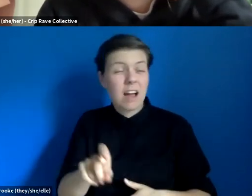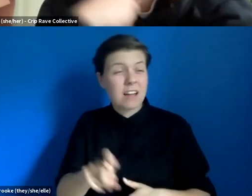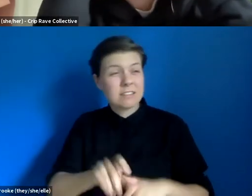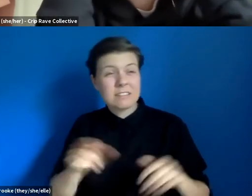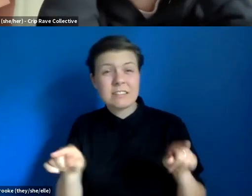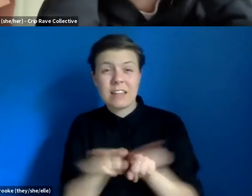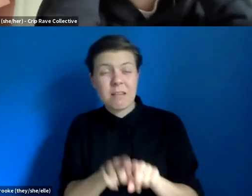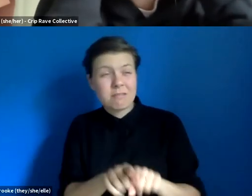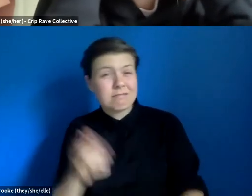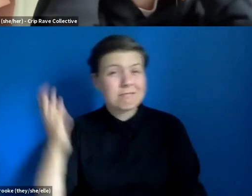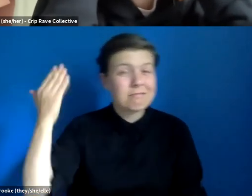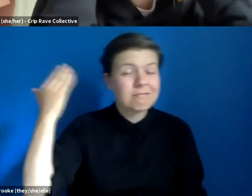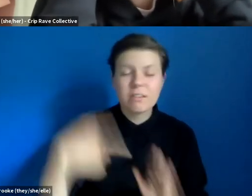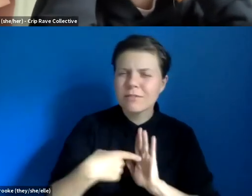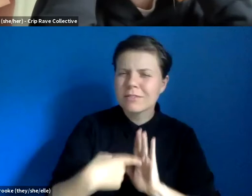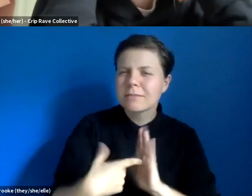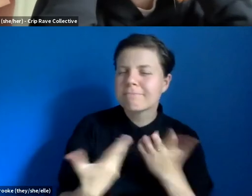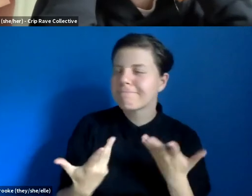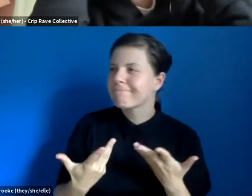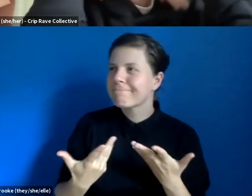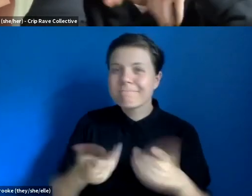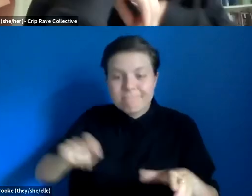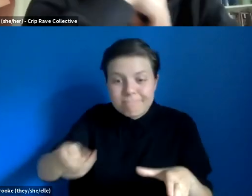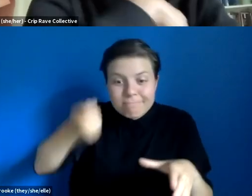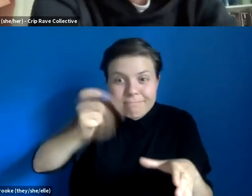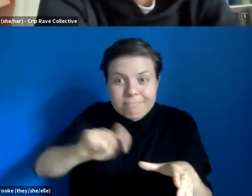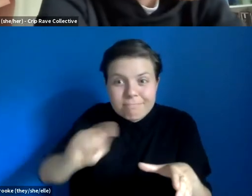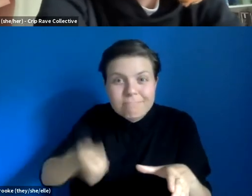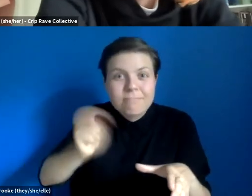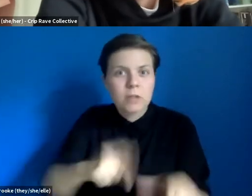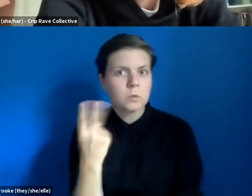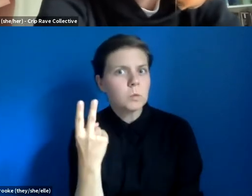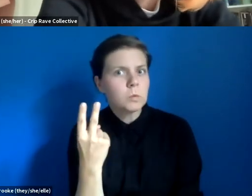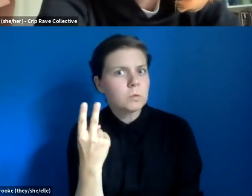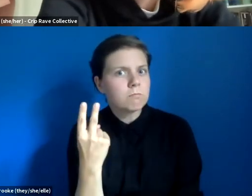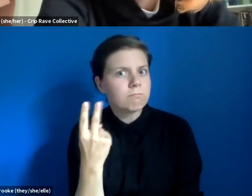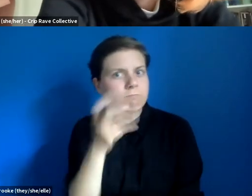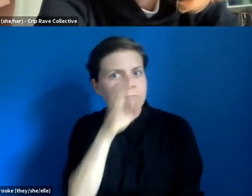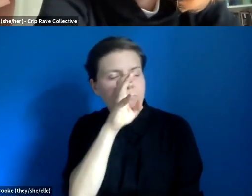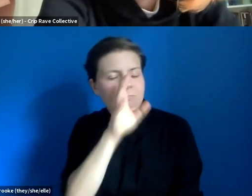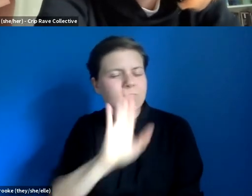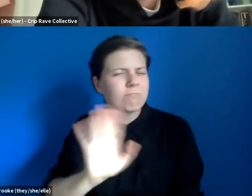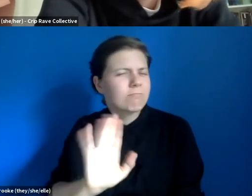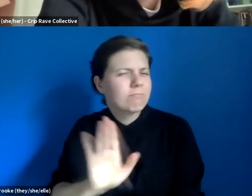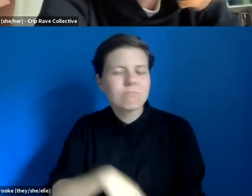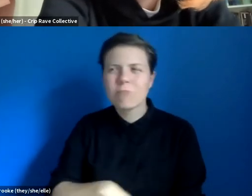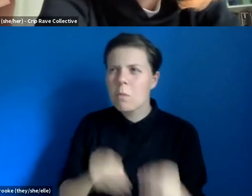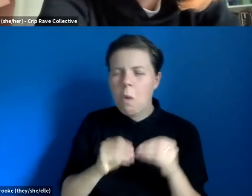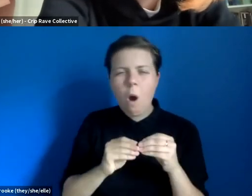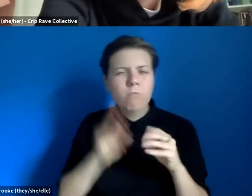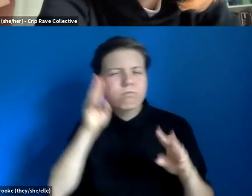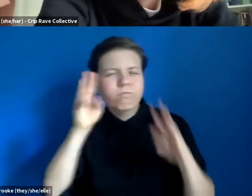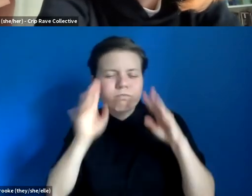how many measuring cups or seasonings you need for the